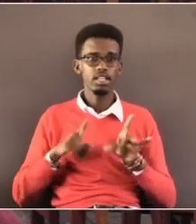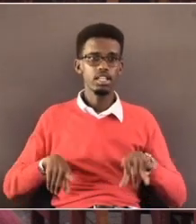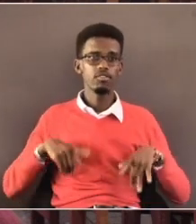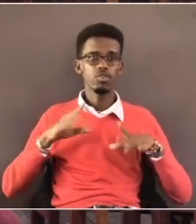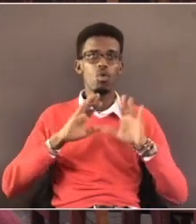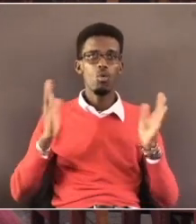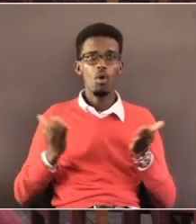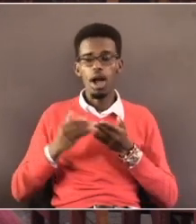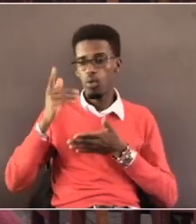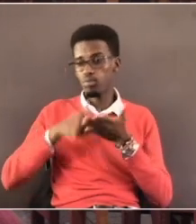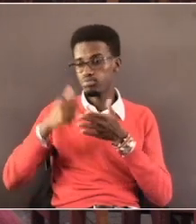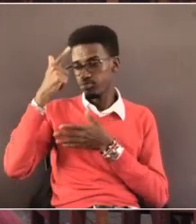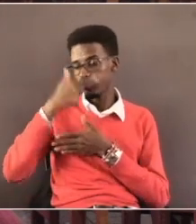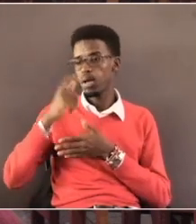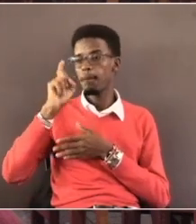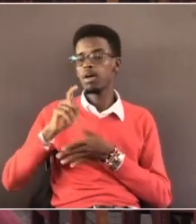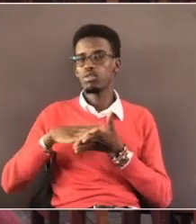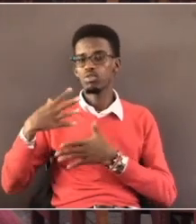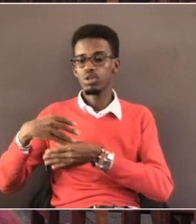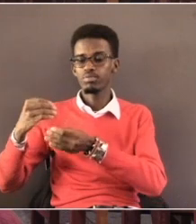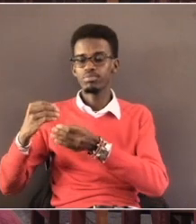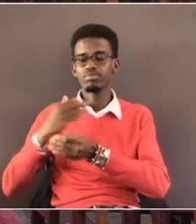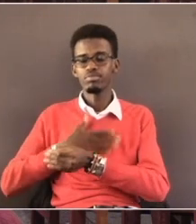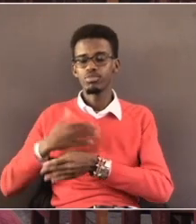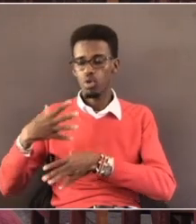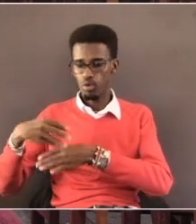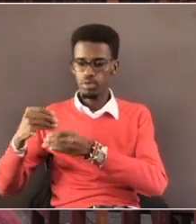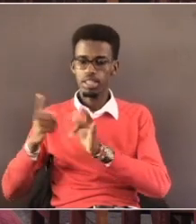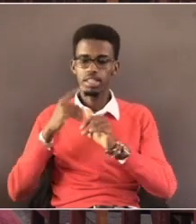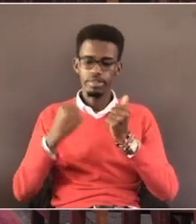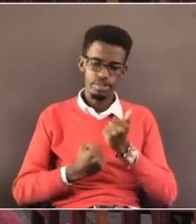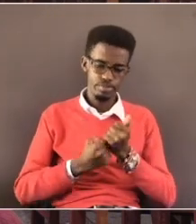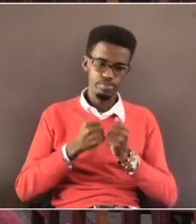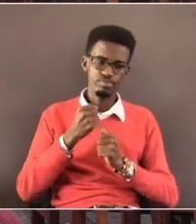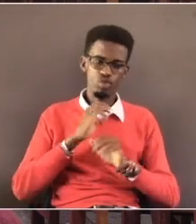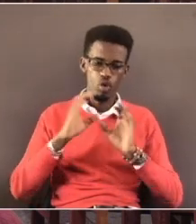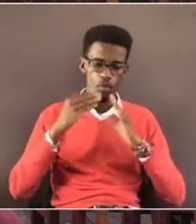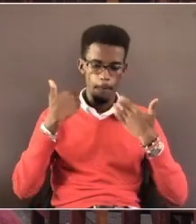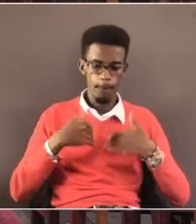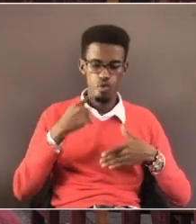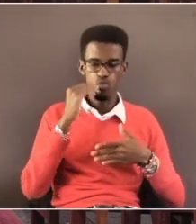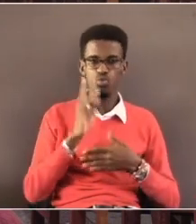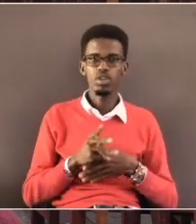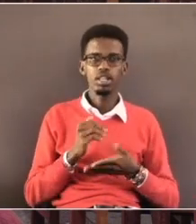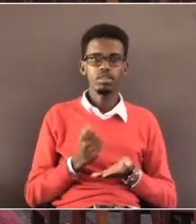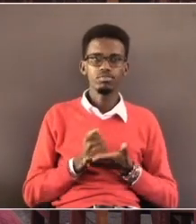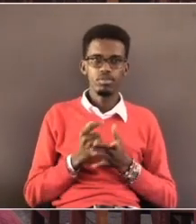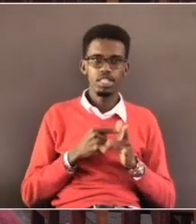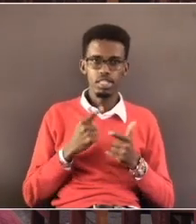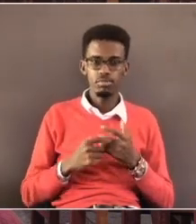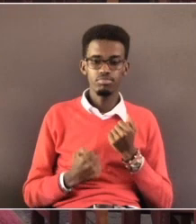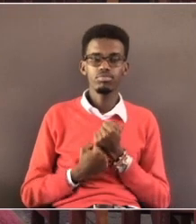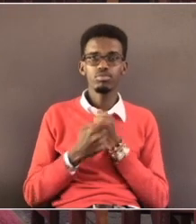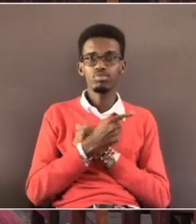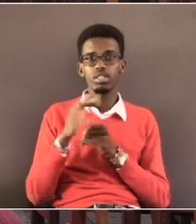world blind. So if you need to walk away, walk away. If you need support, get in touch with somebody who can embrace you and support